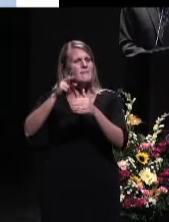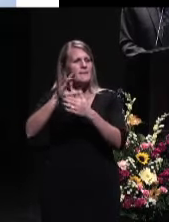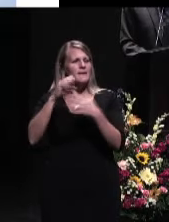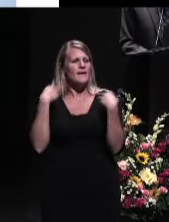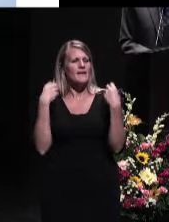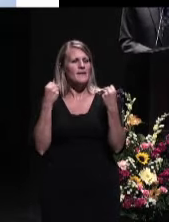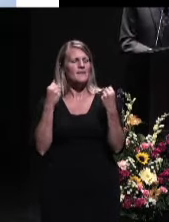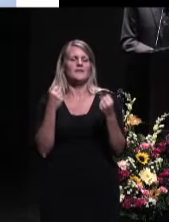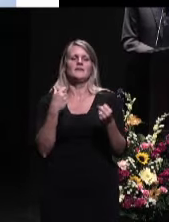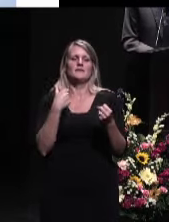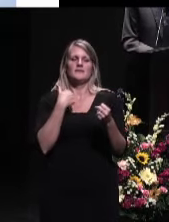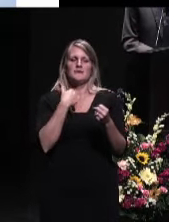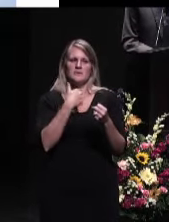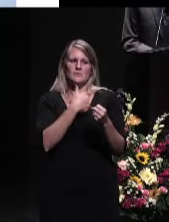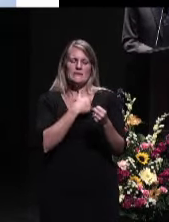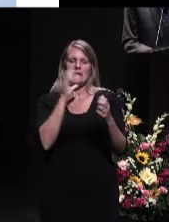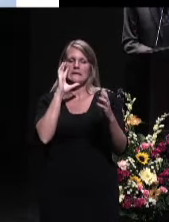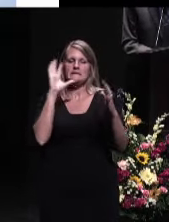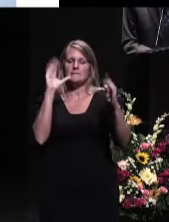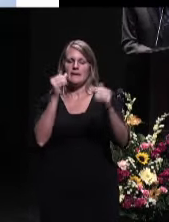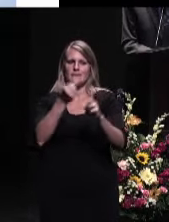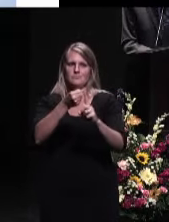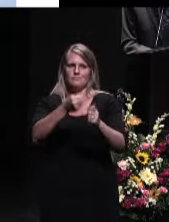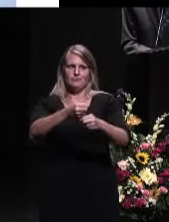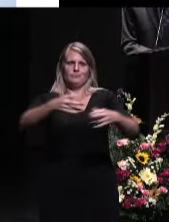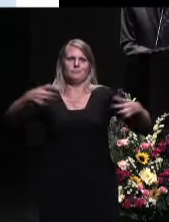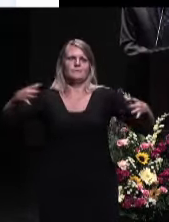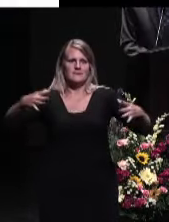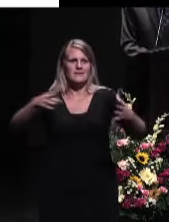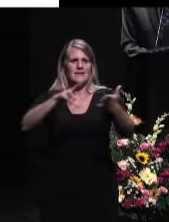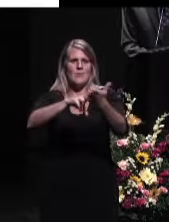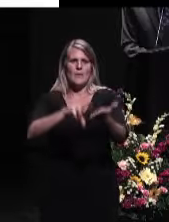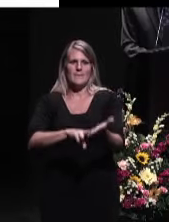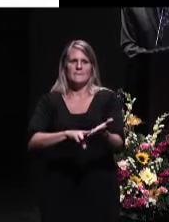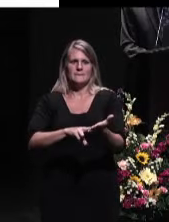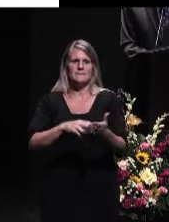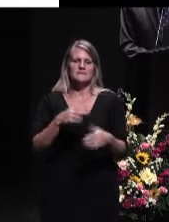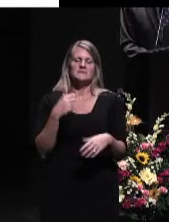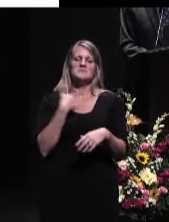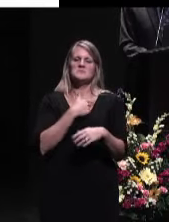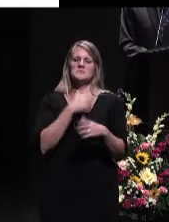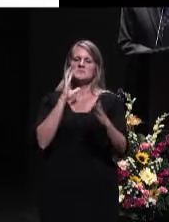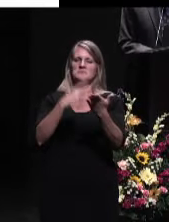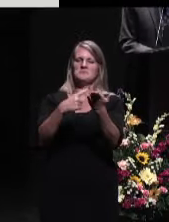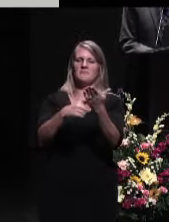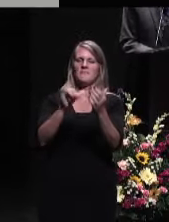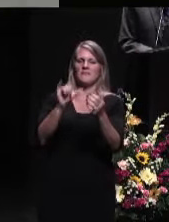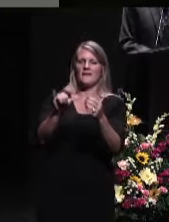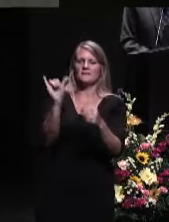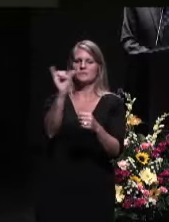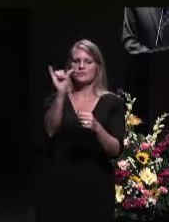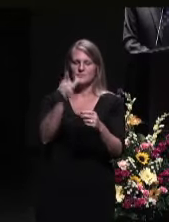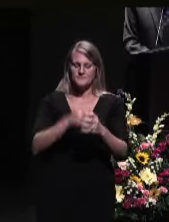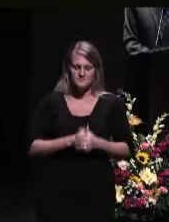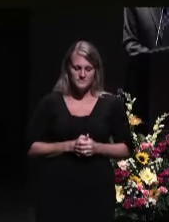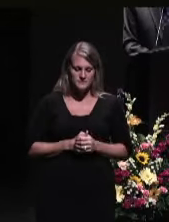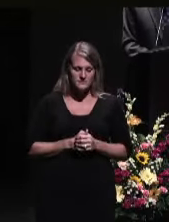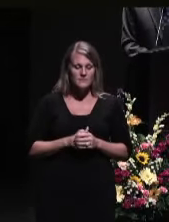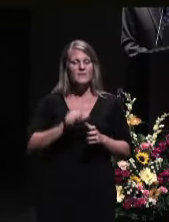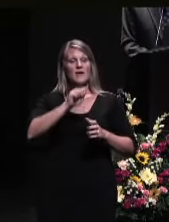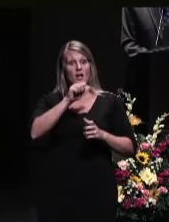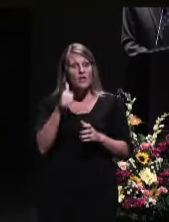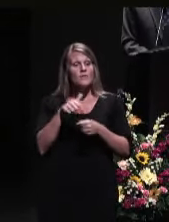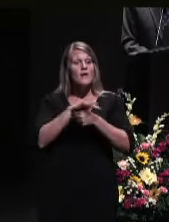fast enrollment growth area, which will be a theme that I want to talk a lot about today. Additional areas of